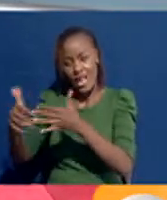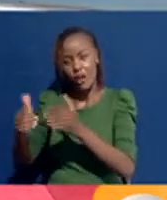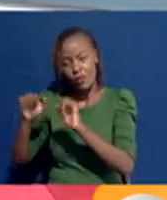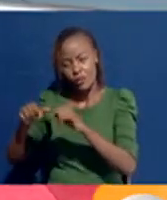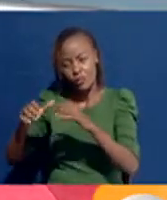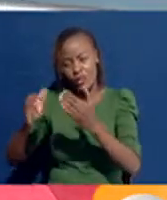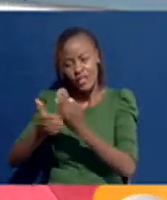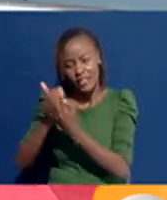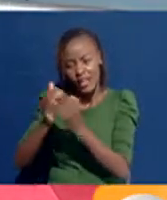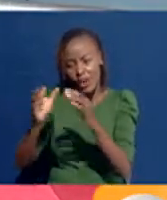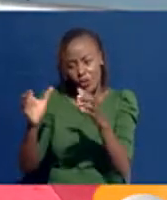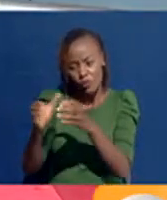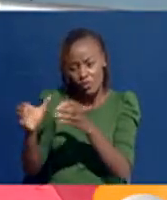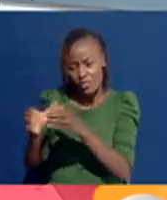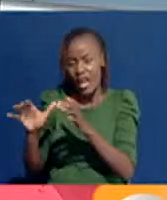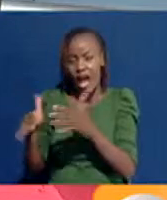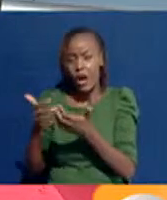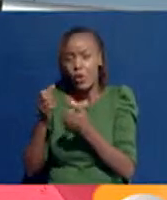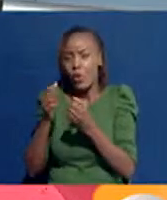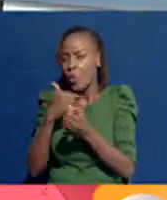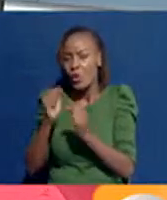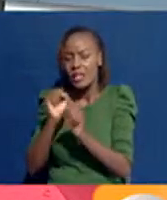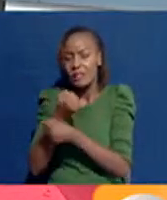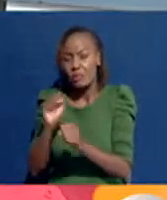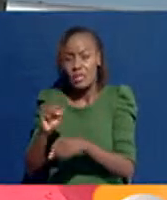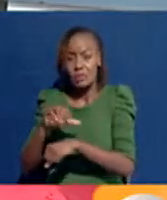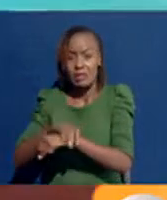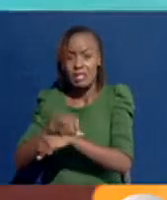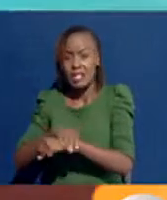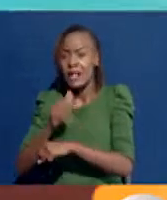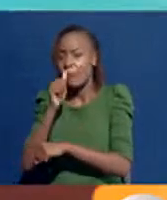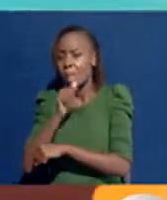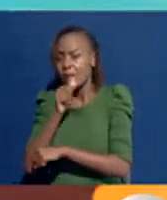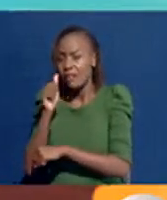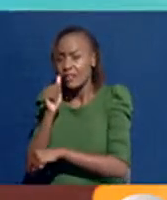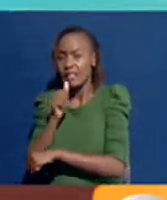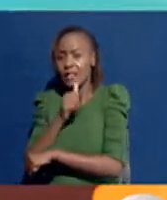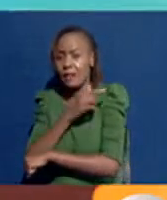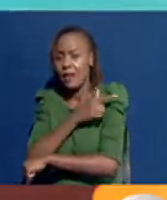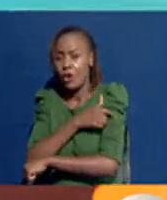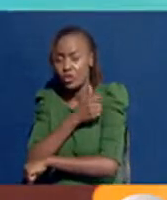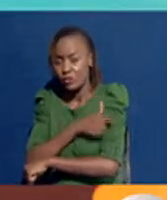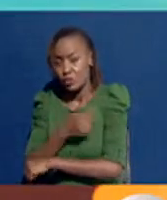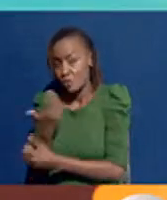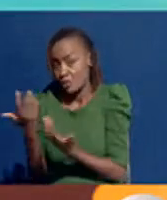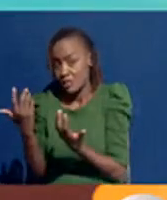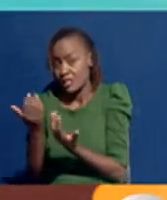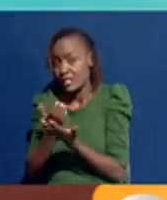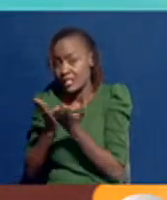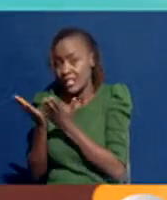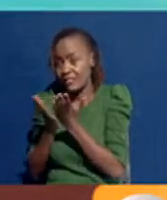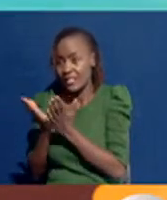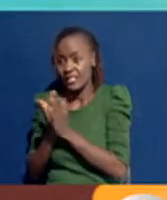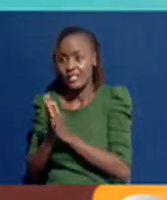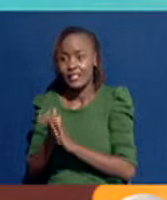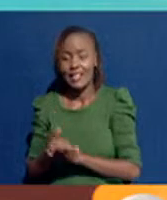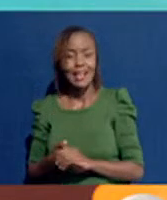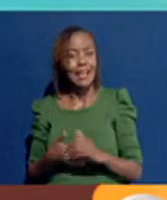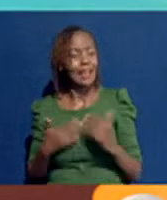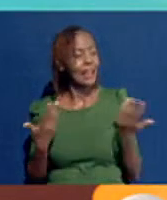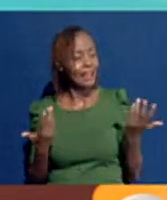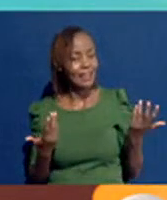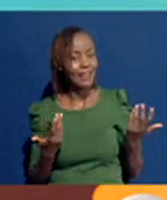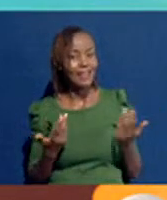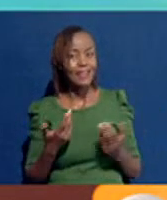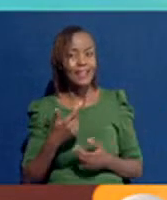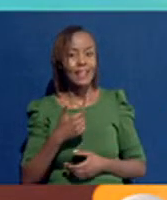who cannot necessarily afford private healthcare? Yvonne, you know, we have not come outside there advertising ourselves what we are doing.